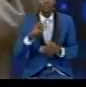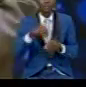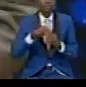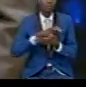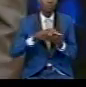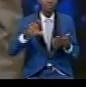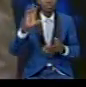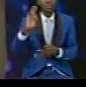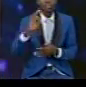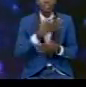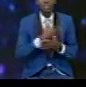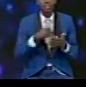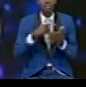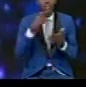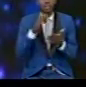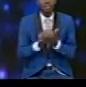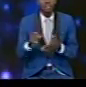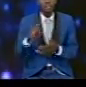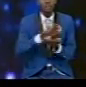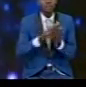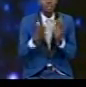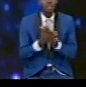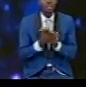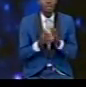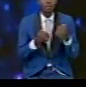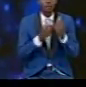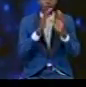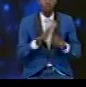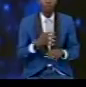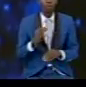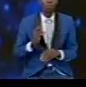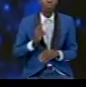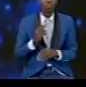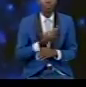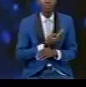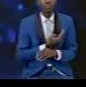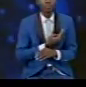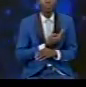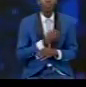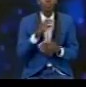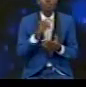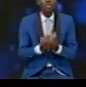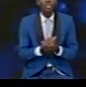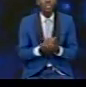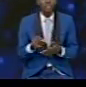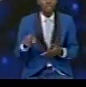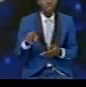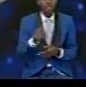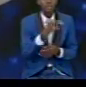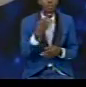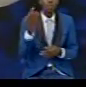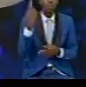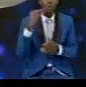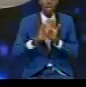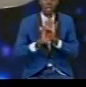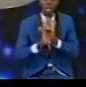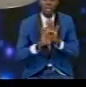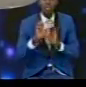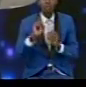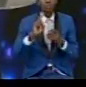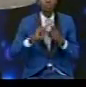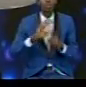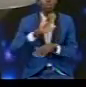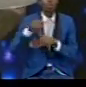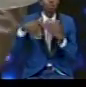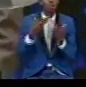in verse 7 it says, and ye became followers of us, in verse 7, so that ye were examples to all